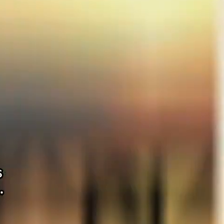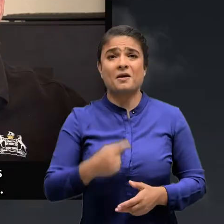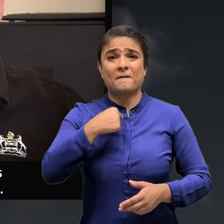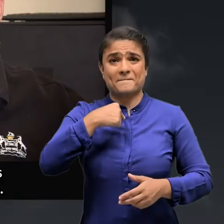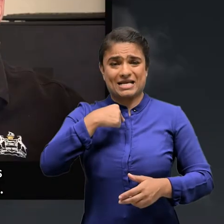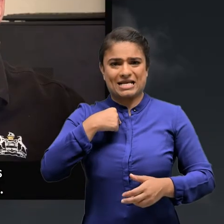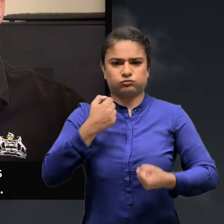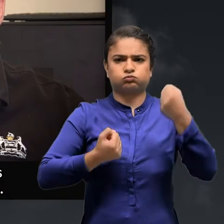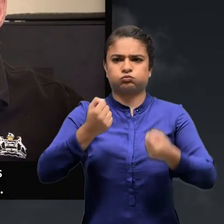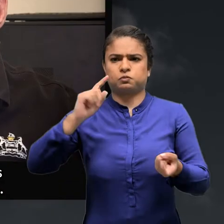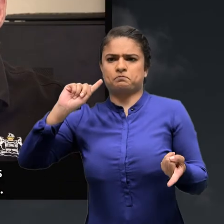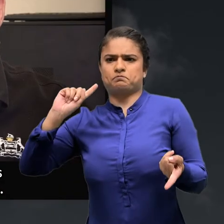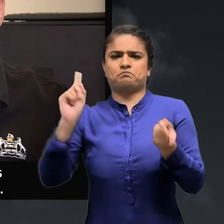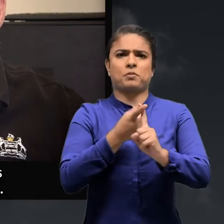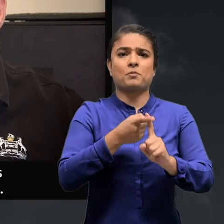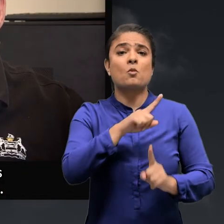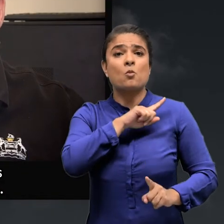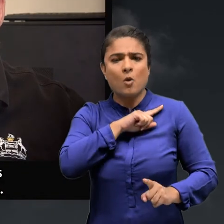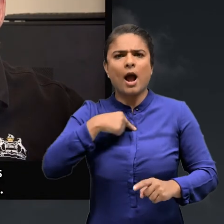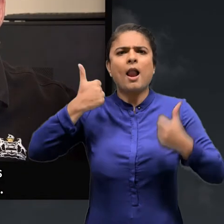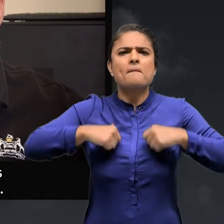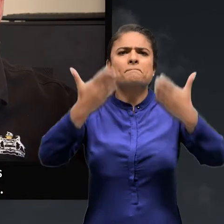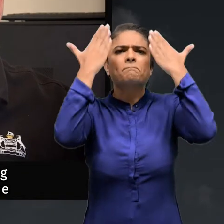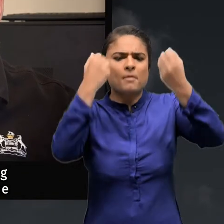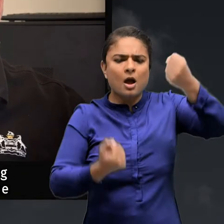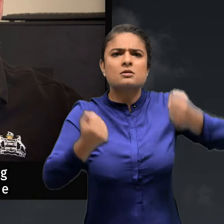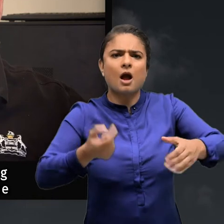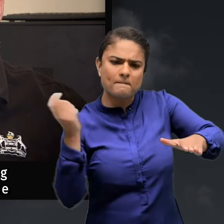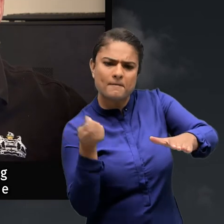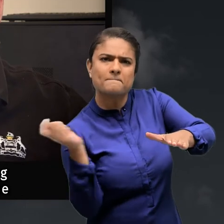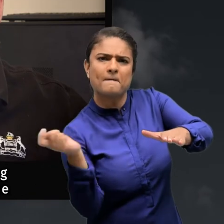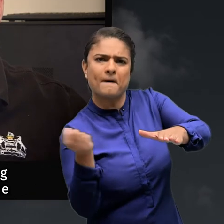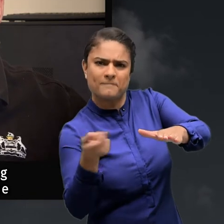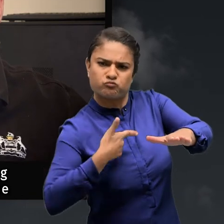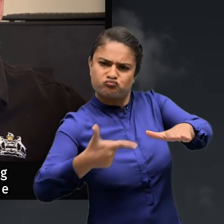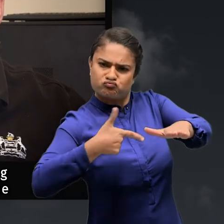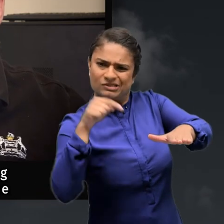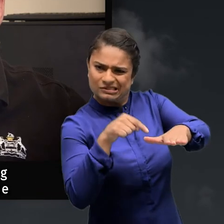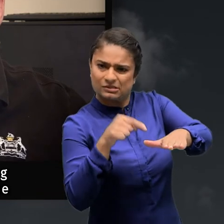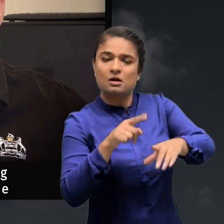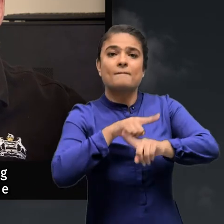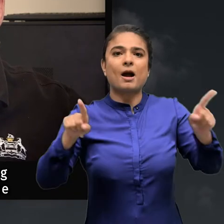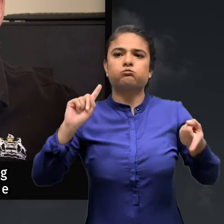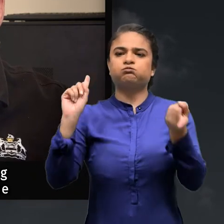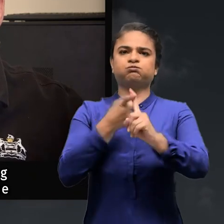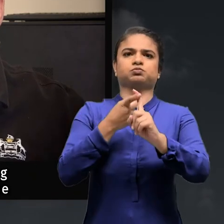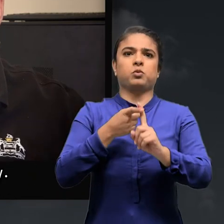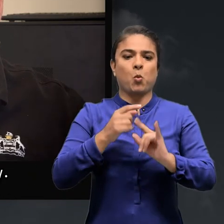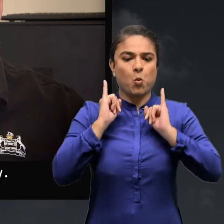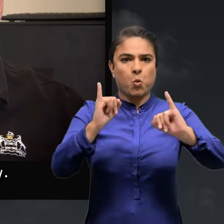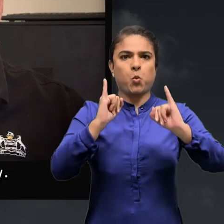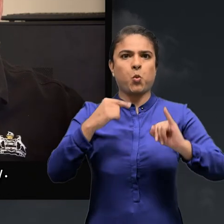When I had my accident, I was studying to be a panel beater. I never imagined I'd be running a disability information